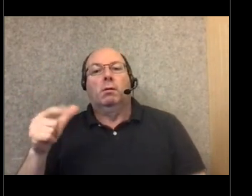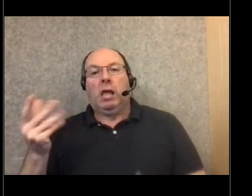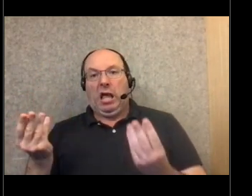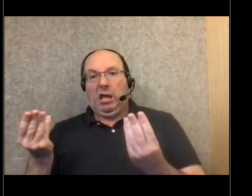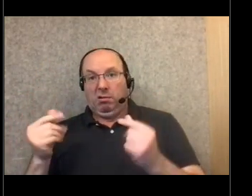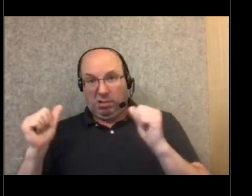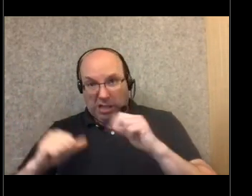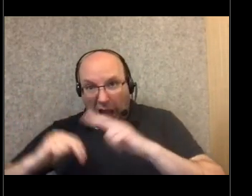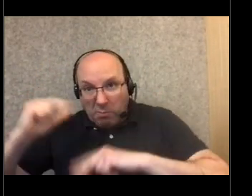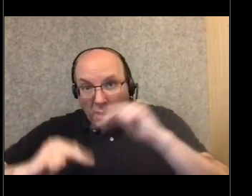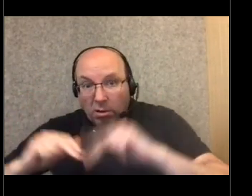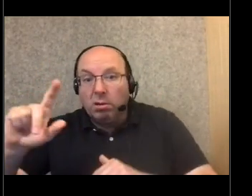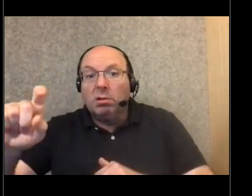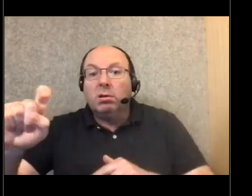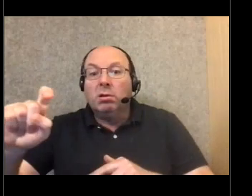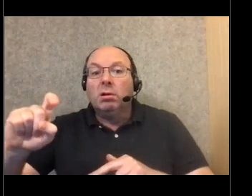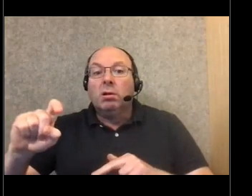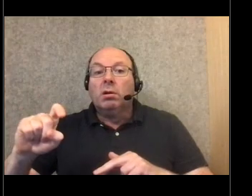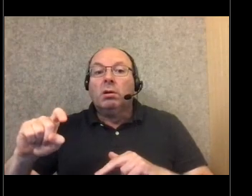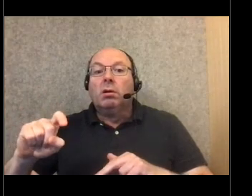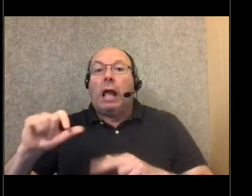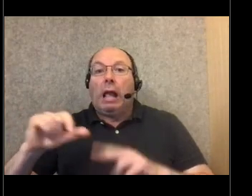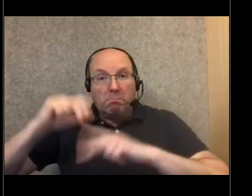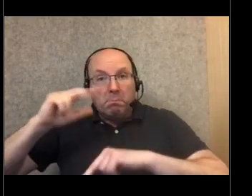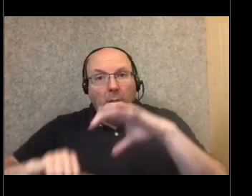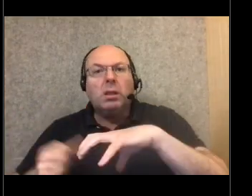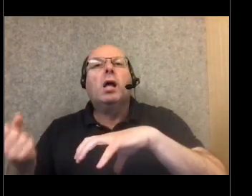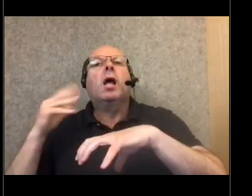of accessible units required.